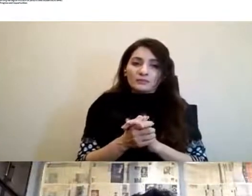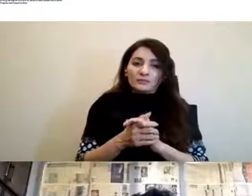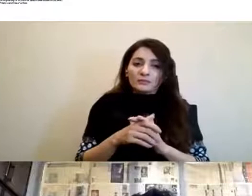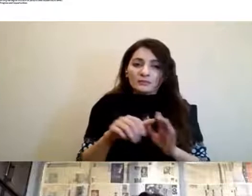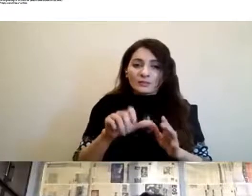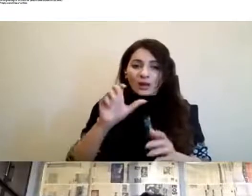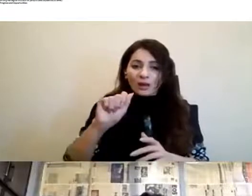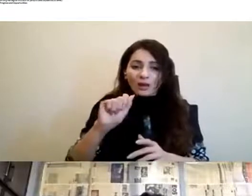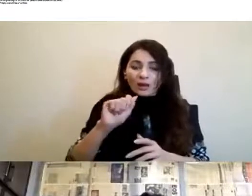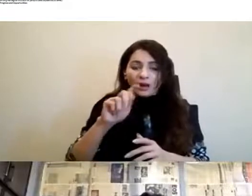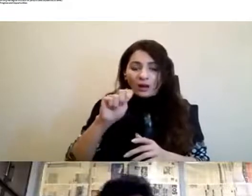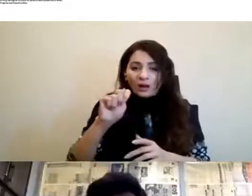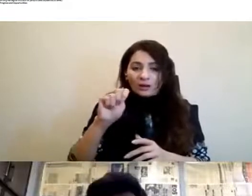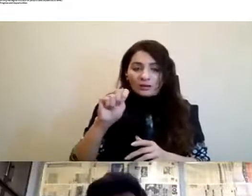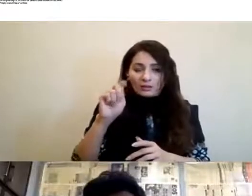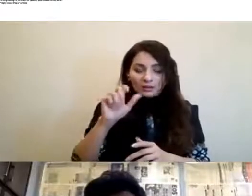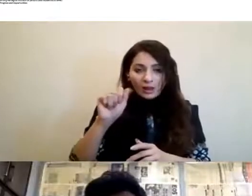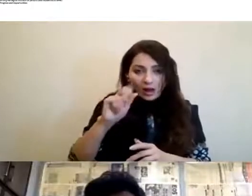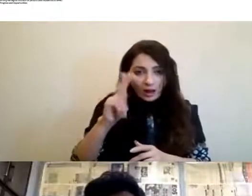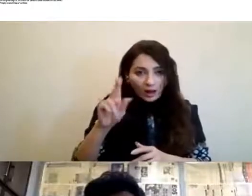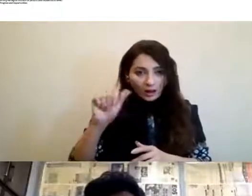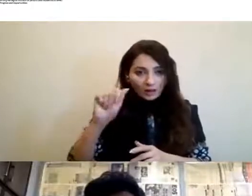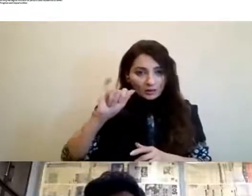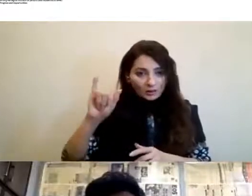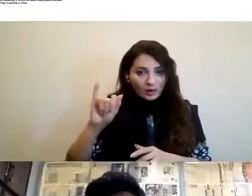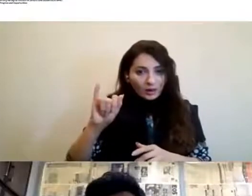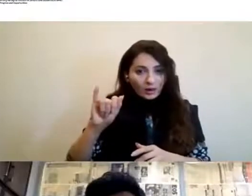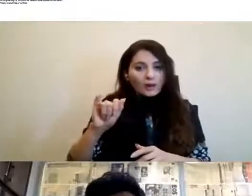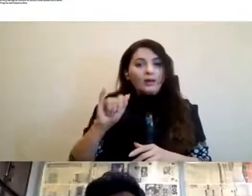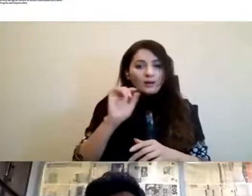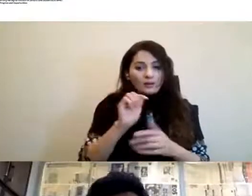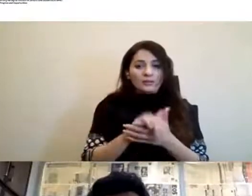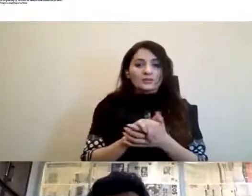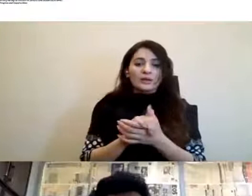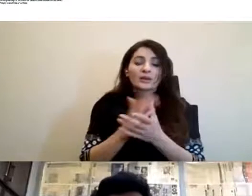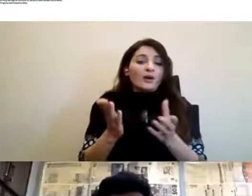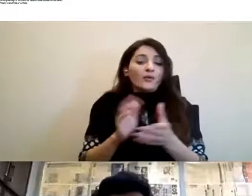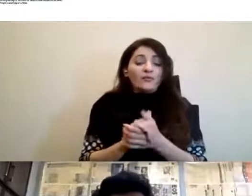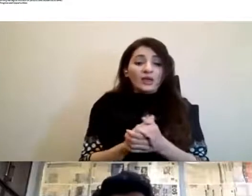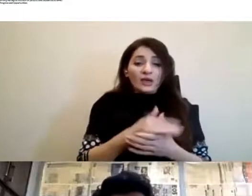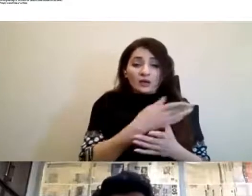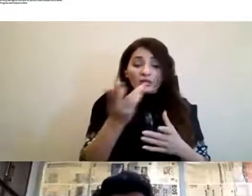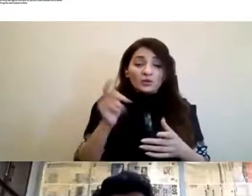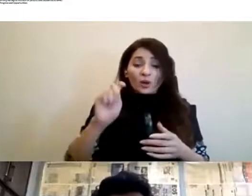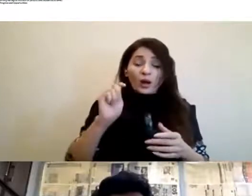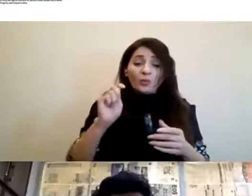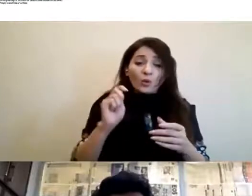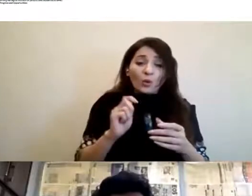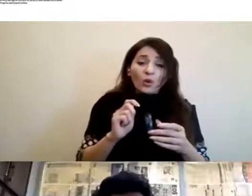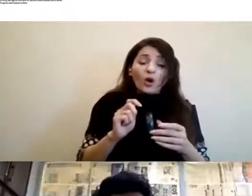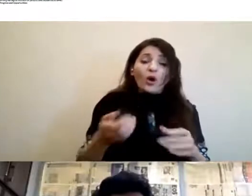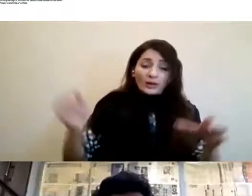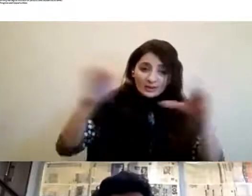Accessible, Rich, Interactive Applications, and it's a set of attributes that define ways to make web content and web applications